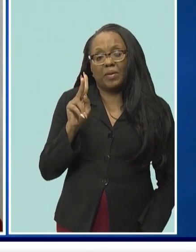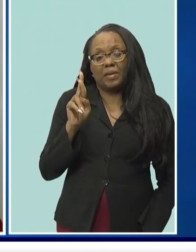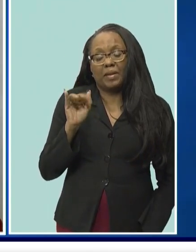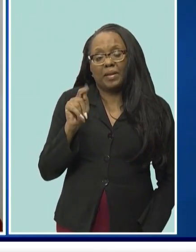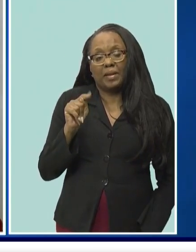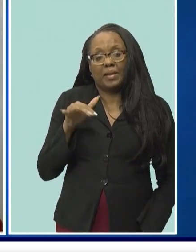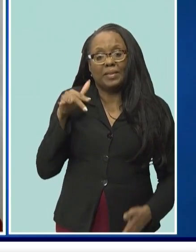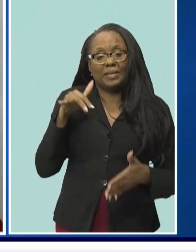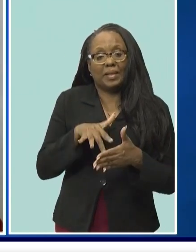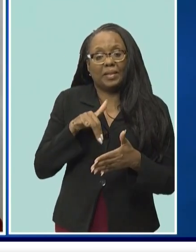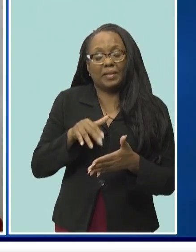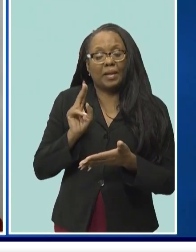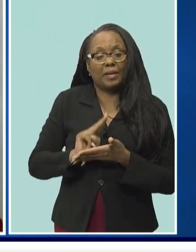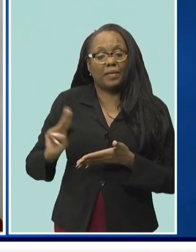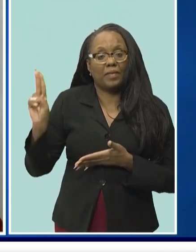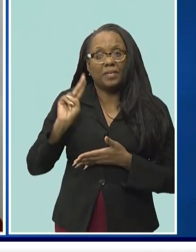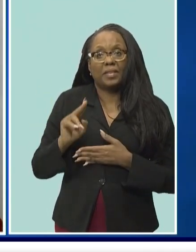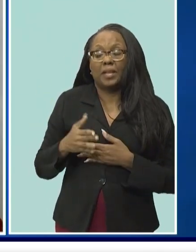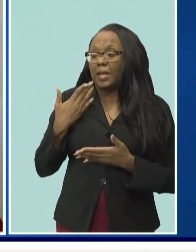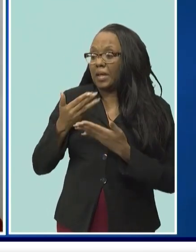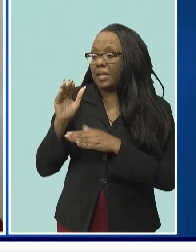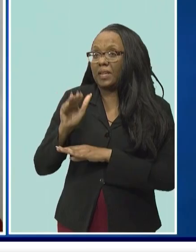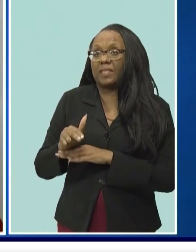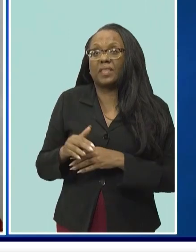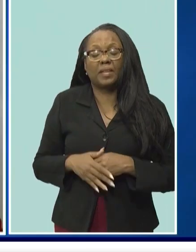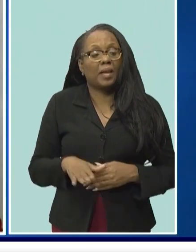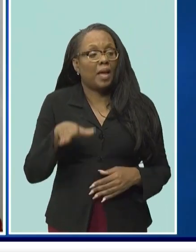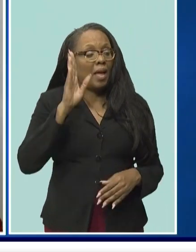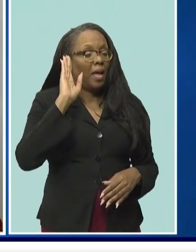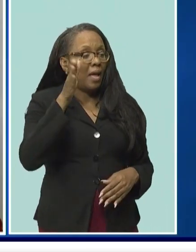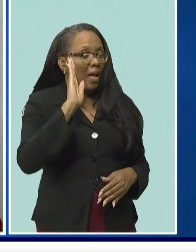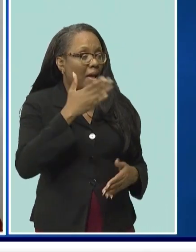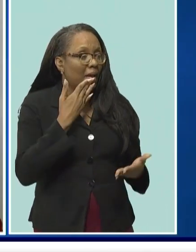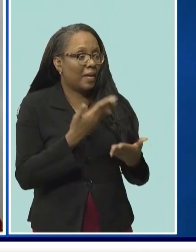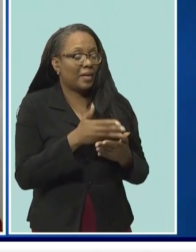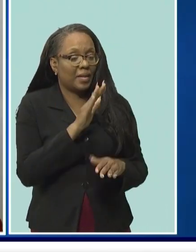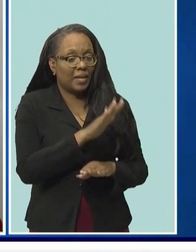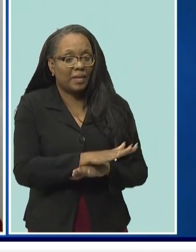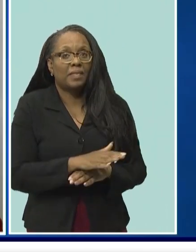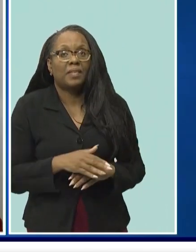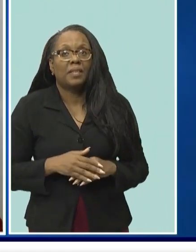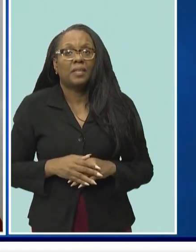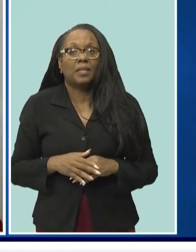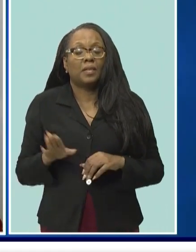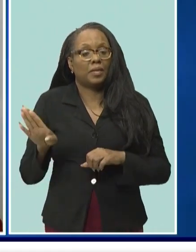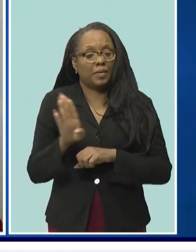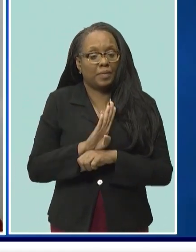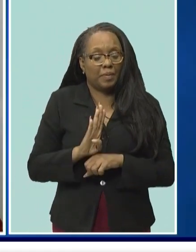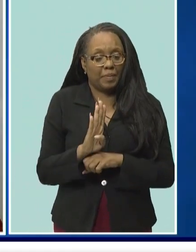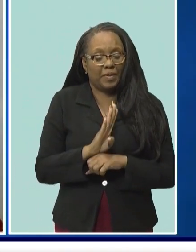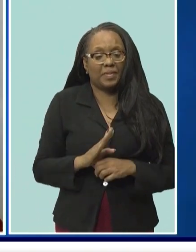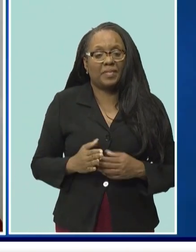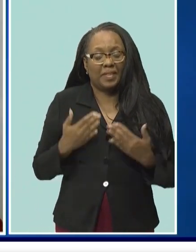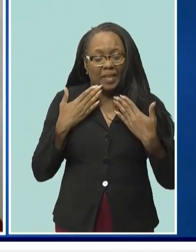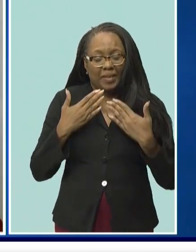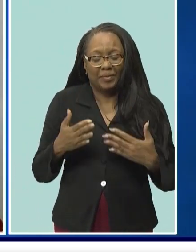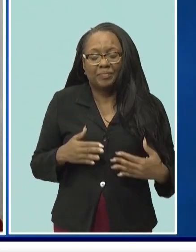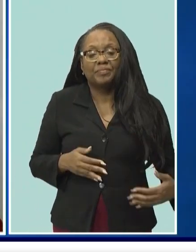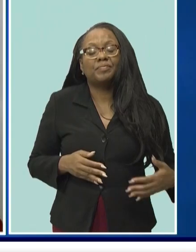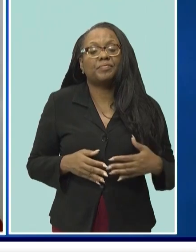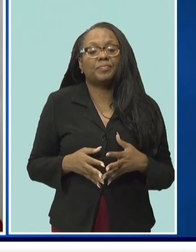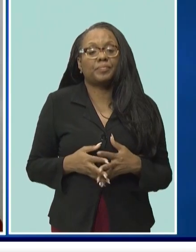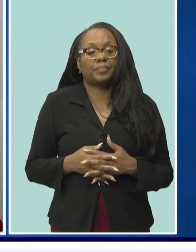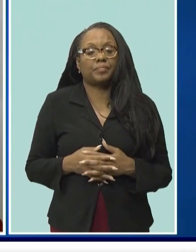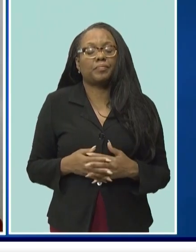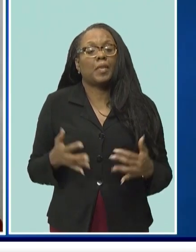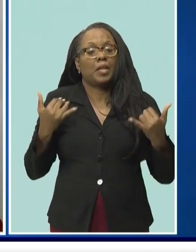Douglas, and thank you for joining me. Hi, good evening, Shane. Good afternoon to Barbados as well. Thanks. Okay, so let's